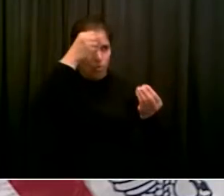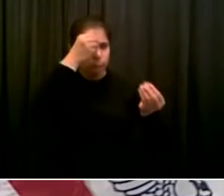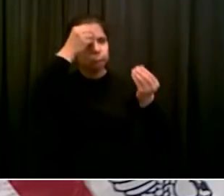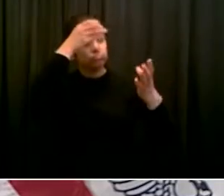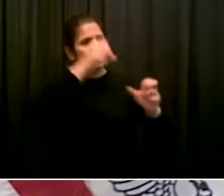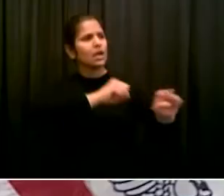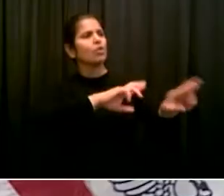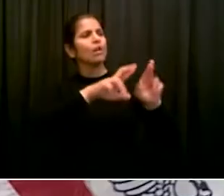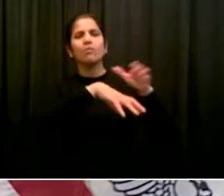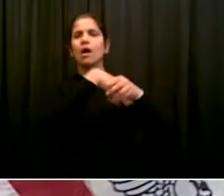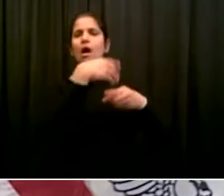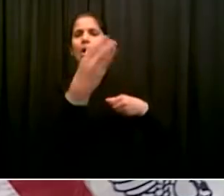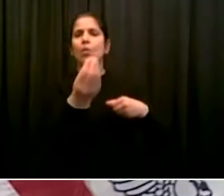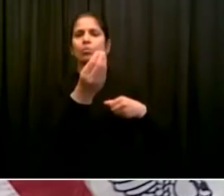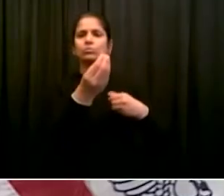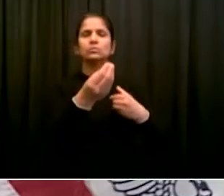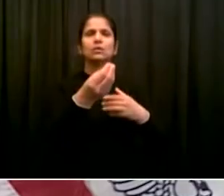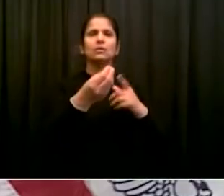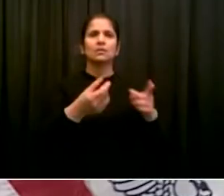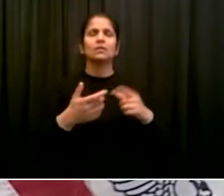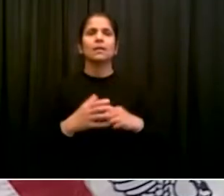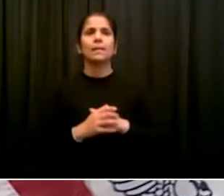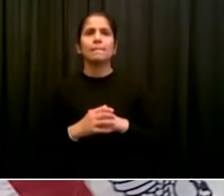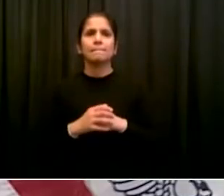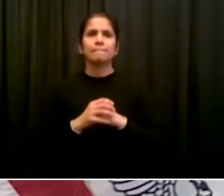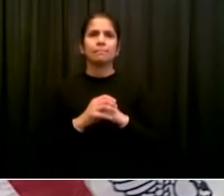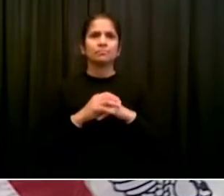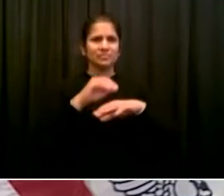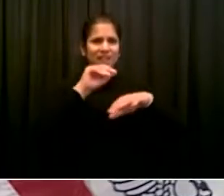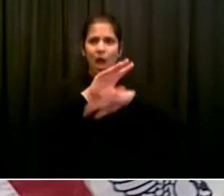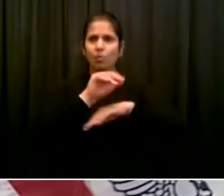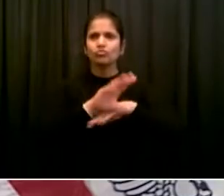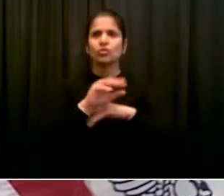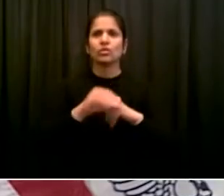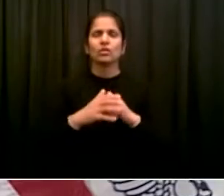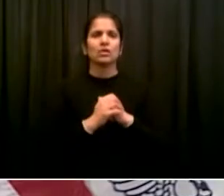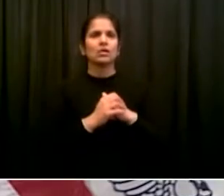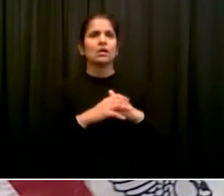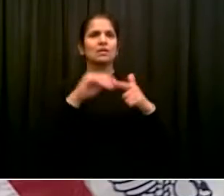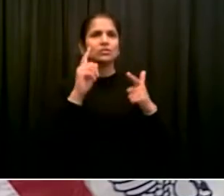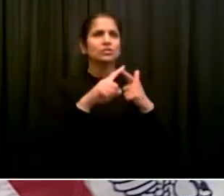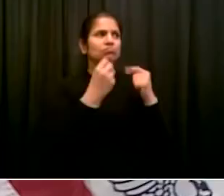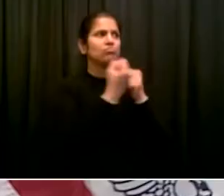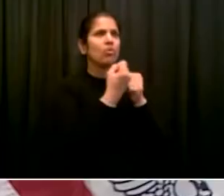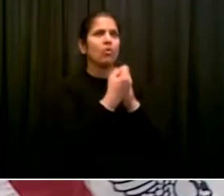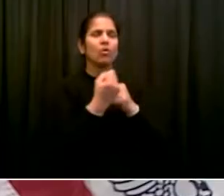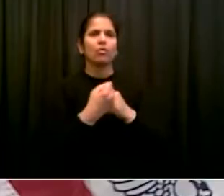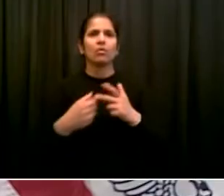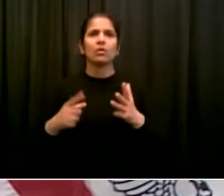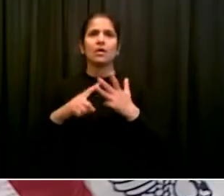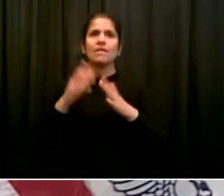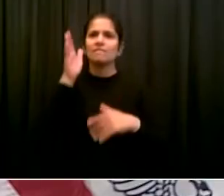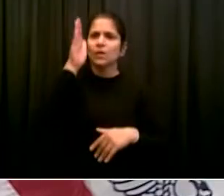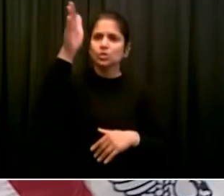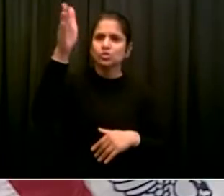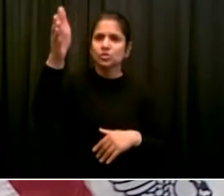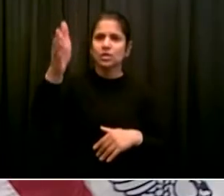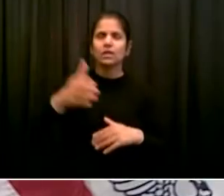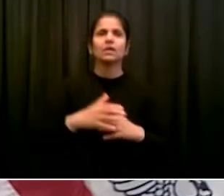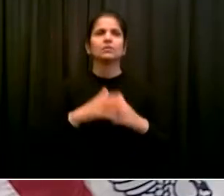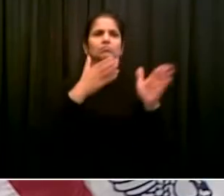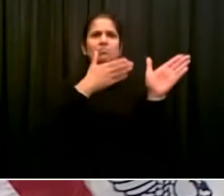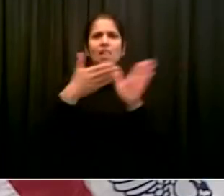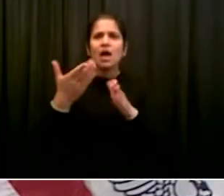added counseling and support for future planning for folks, what they're going to do after incarceration. And we added a